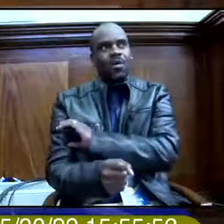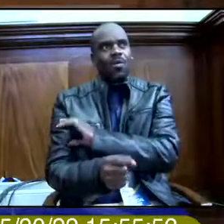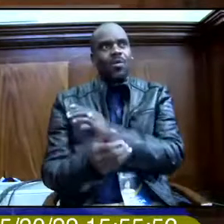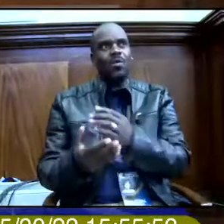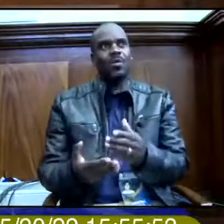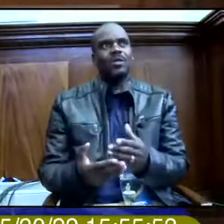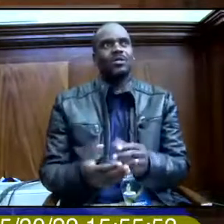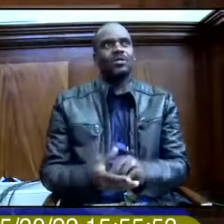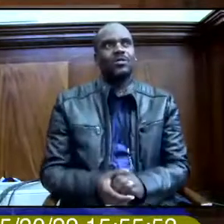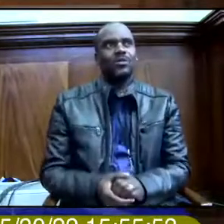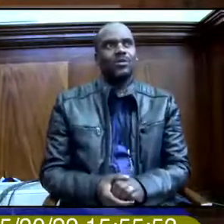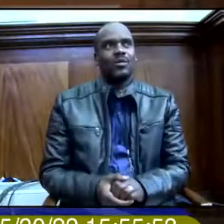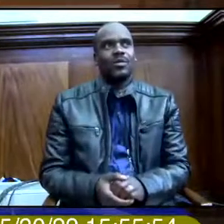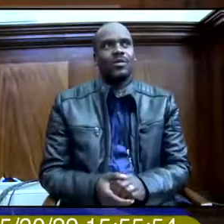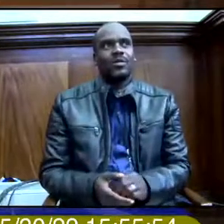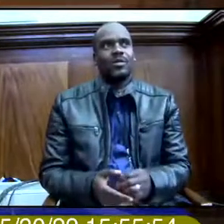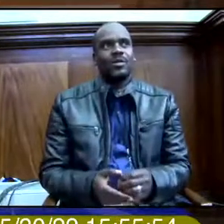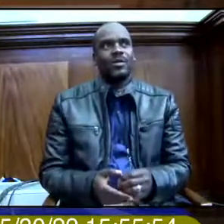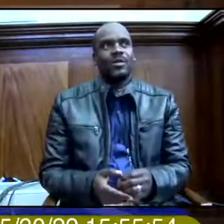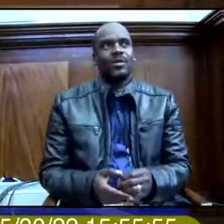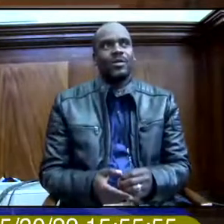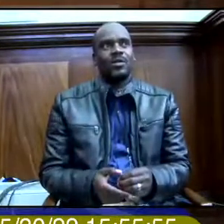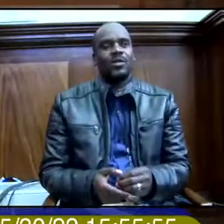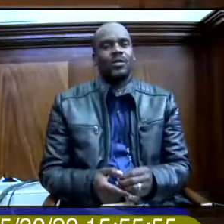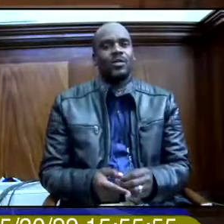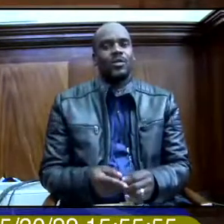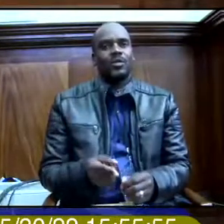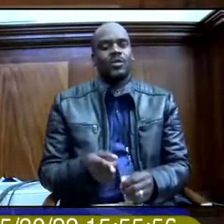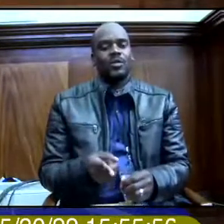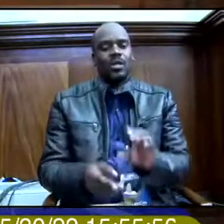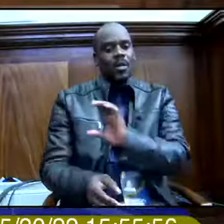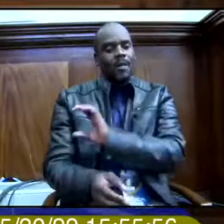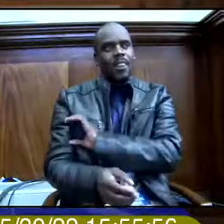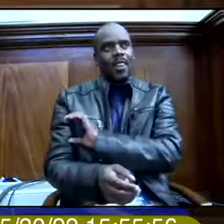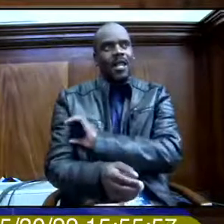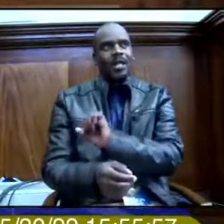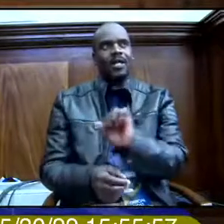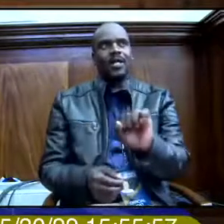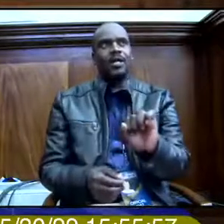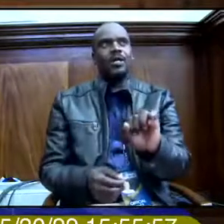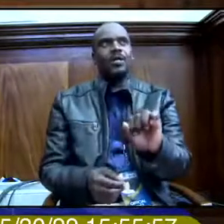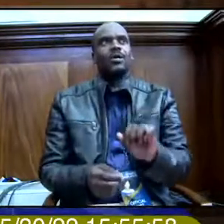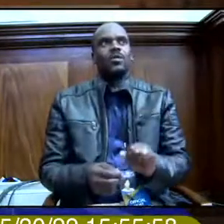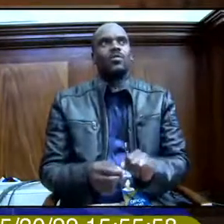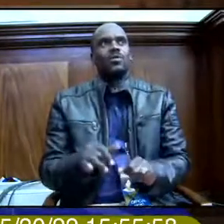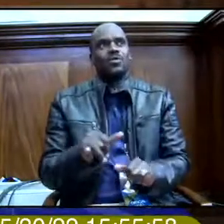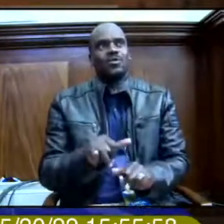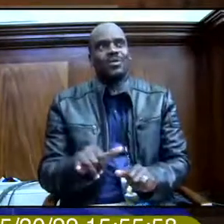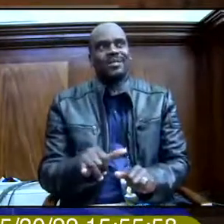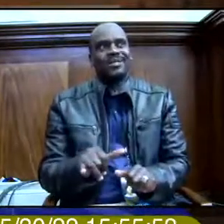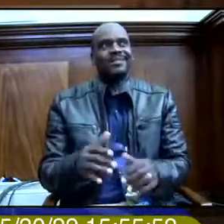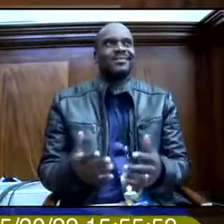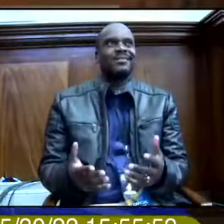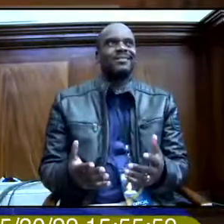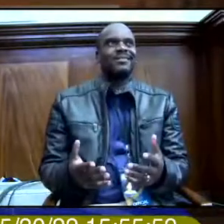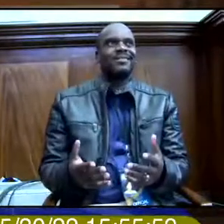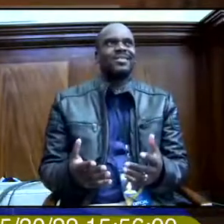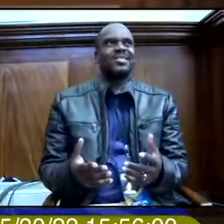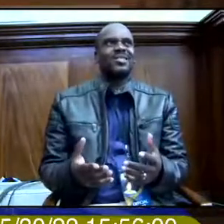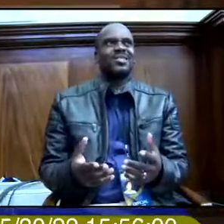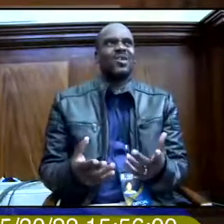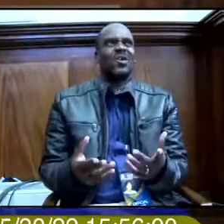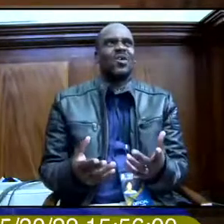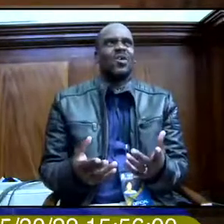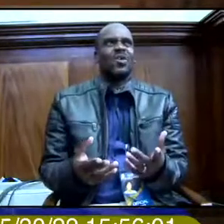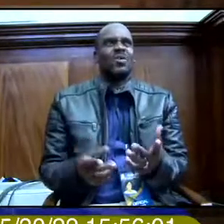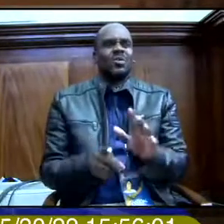cement that particular approach which was saying it is it is actually compromising